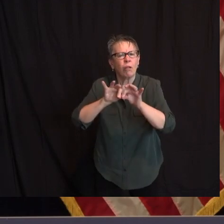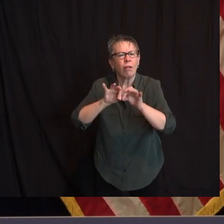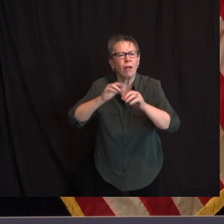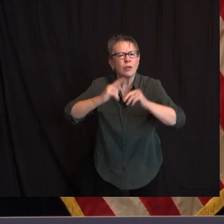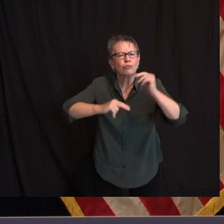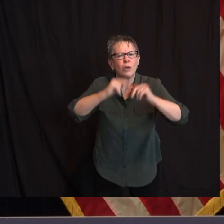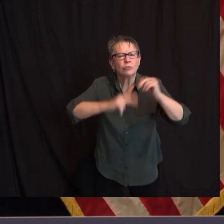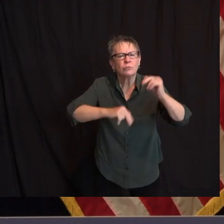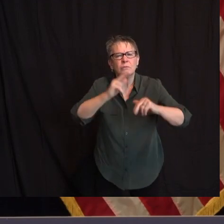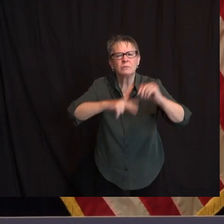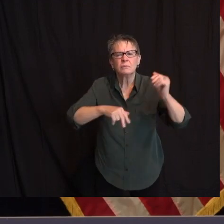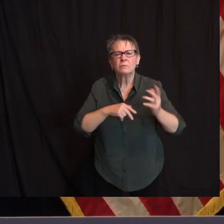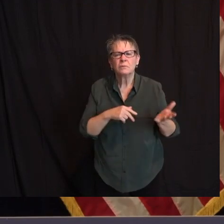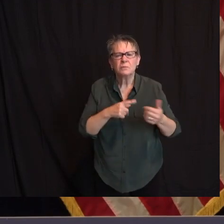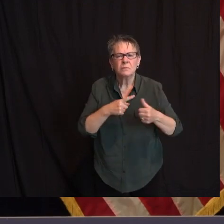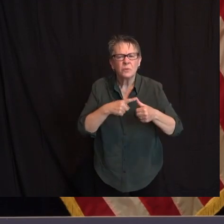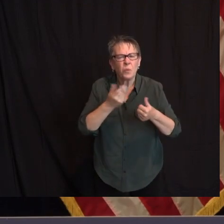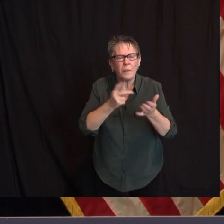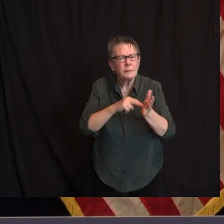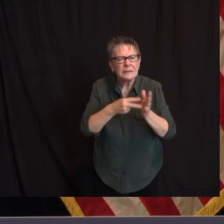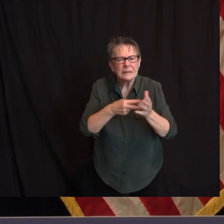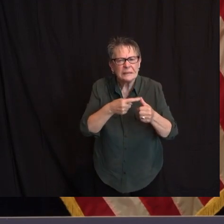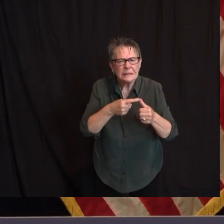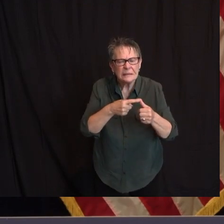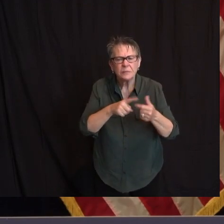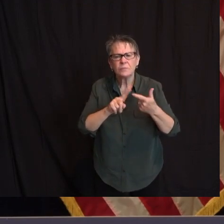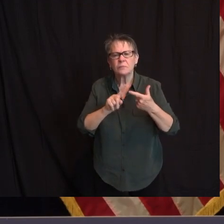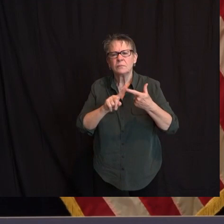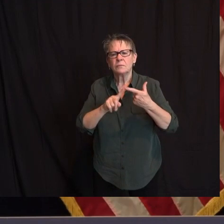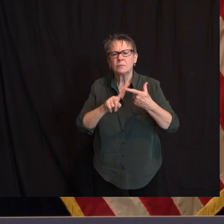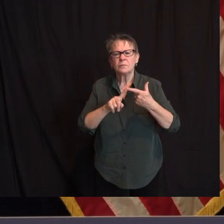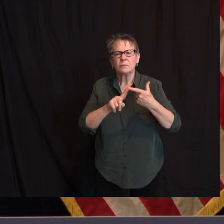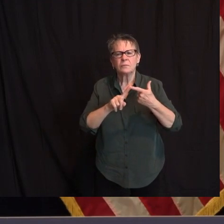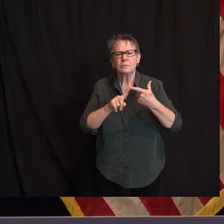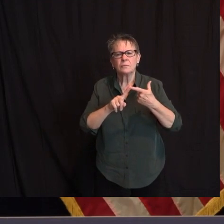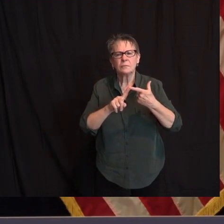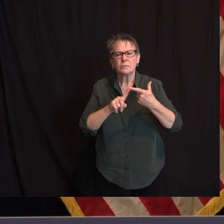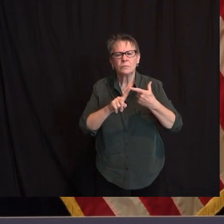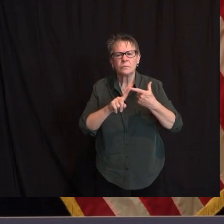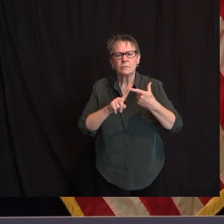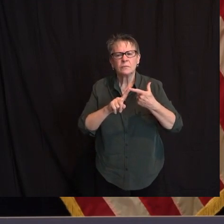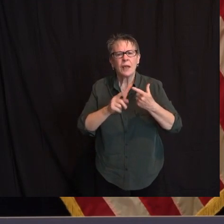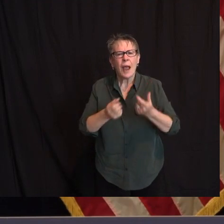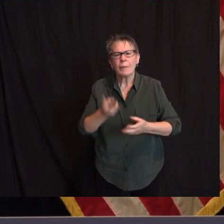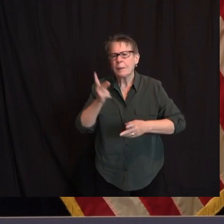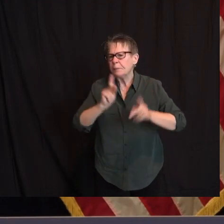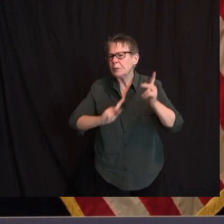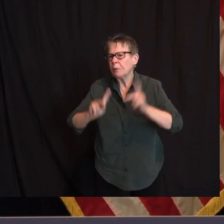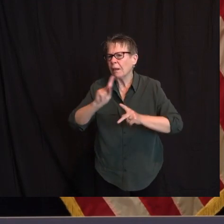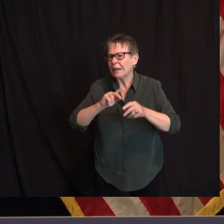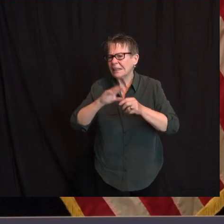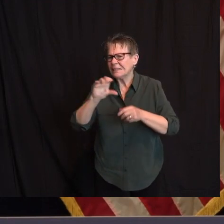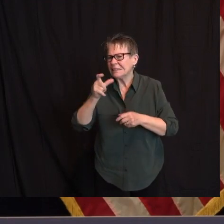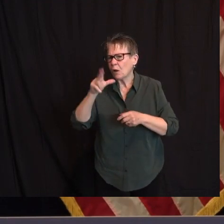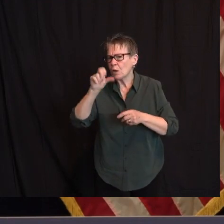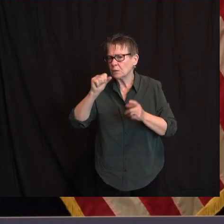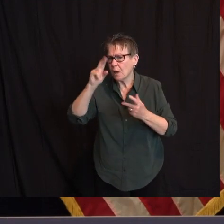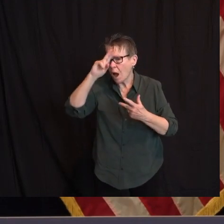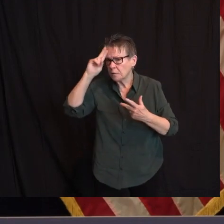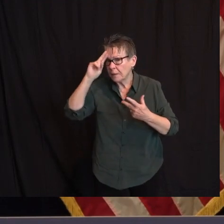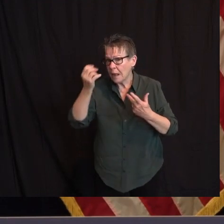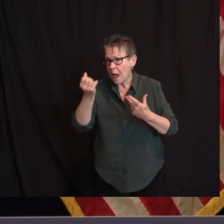Pop-Up Hospital? And one of my colleagues has written about a nursing home in Elizabeth. You probably read about it